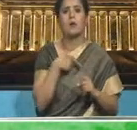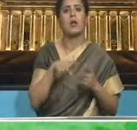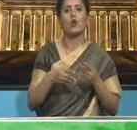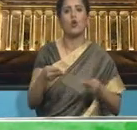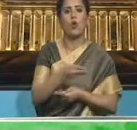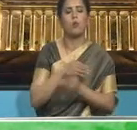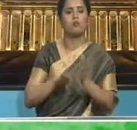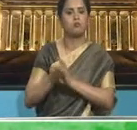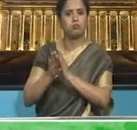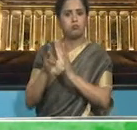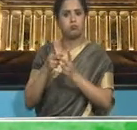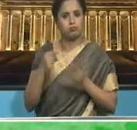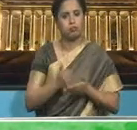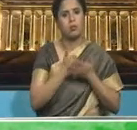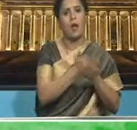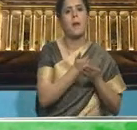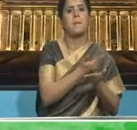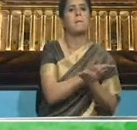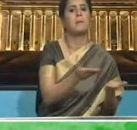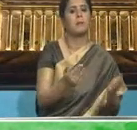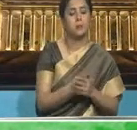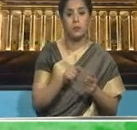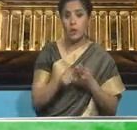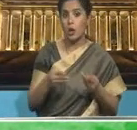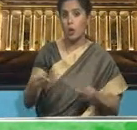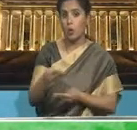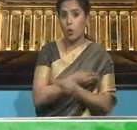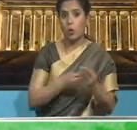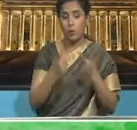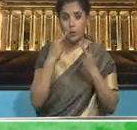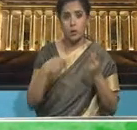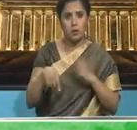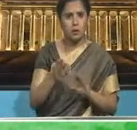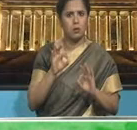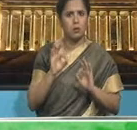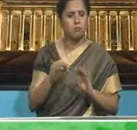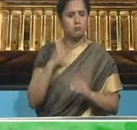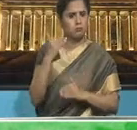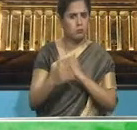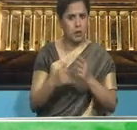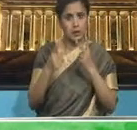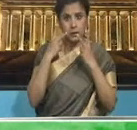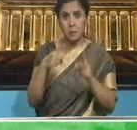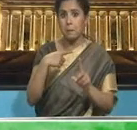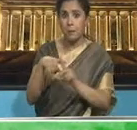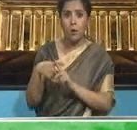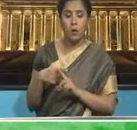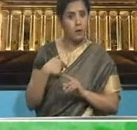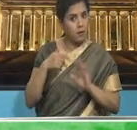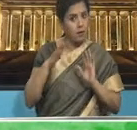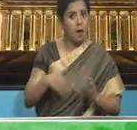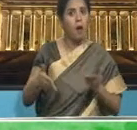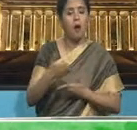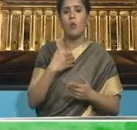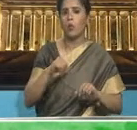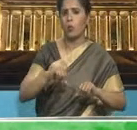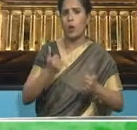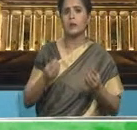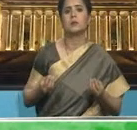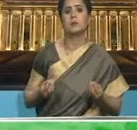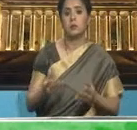development. With the economy on a sound footing, we have been able to